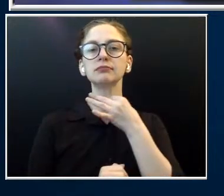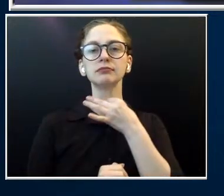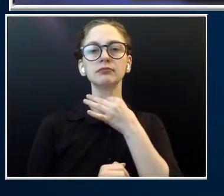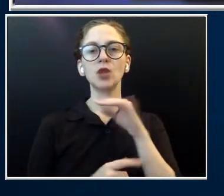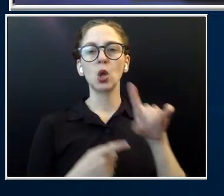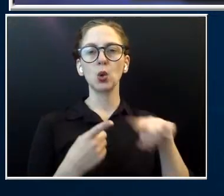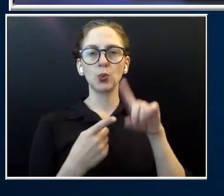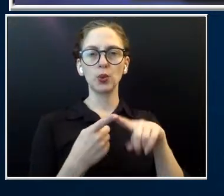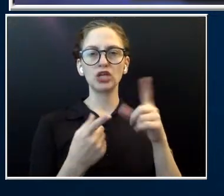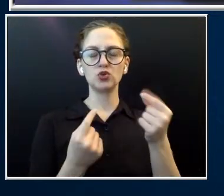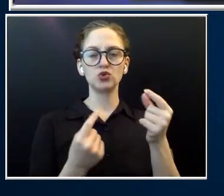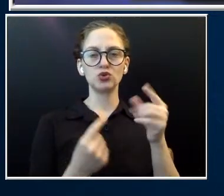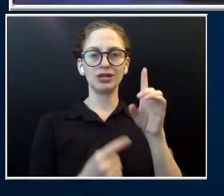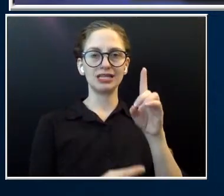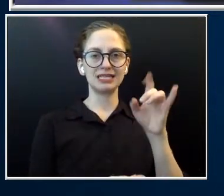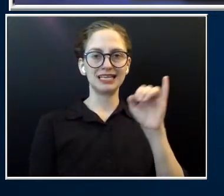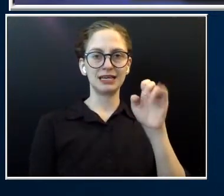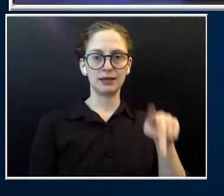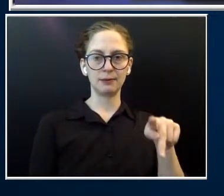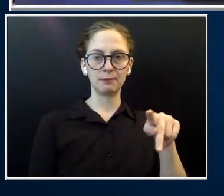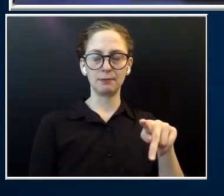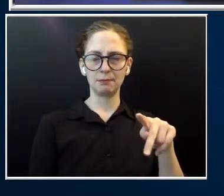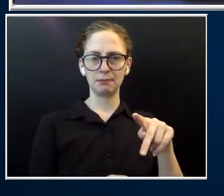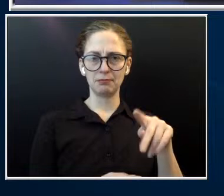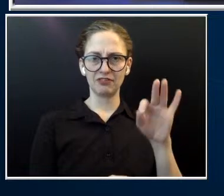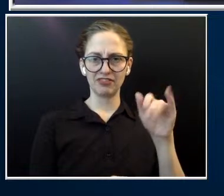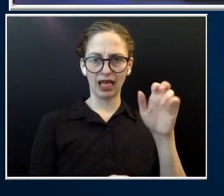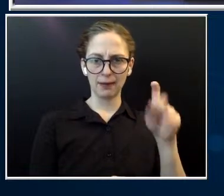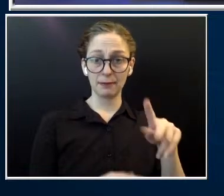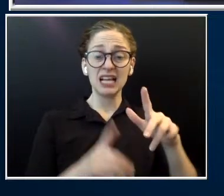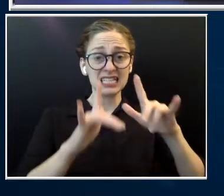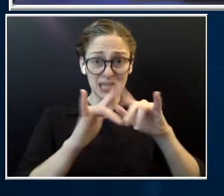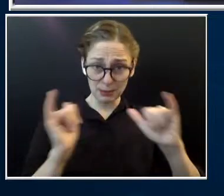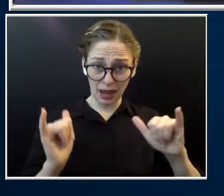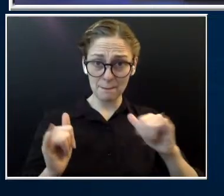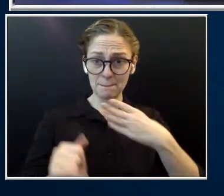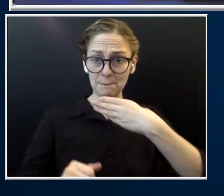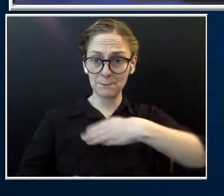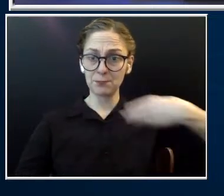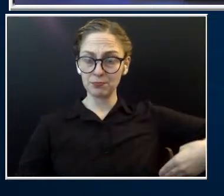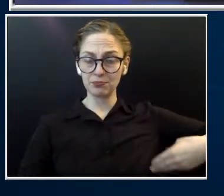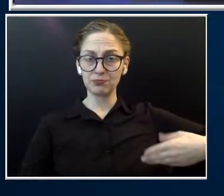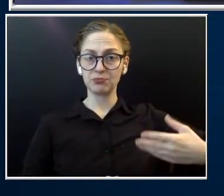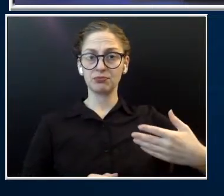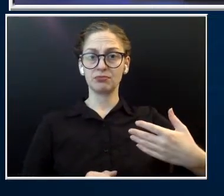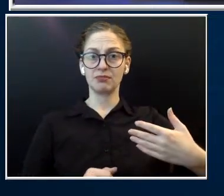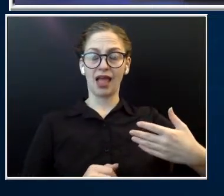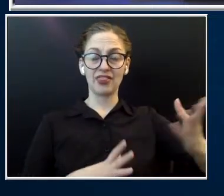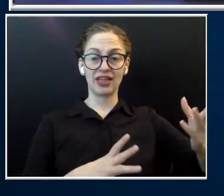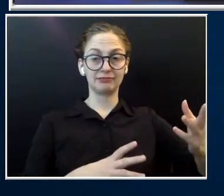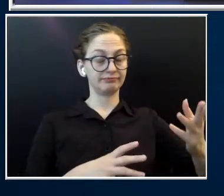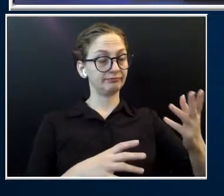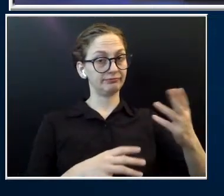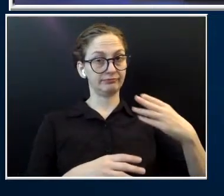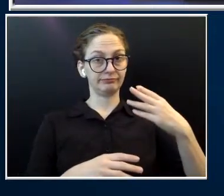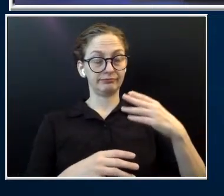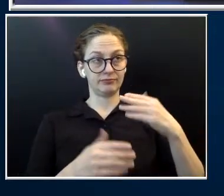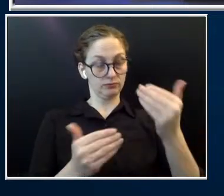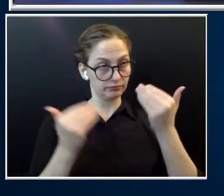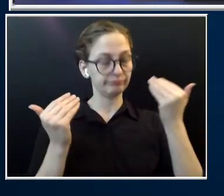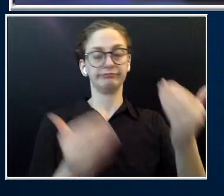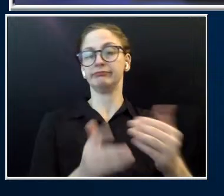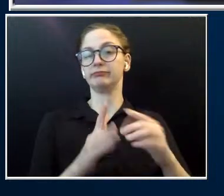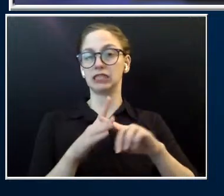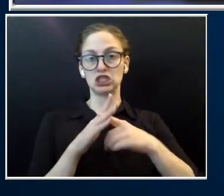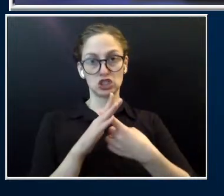same time that you do the surgery and you just go right into the reconstruction? And are